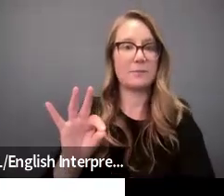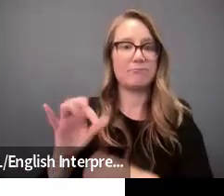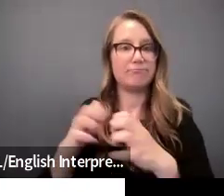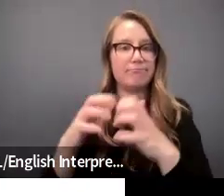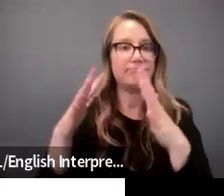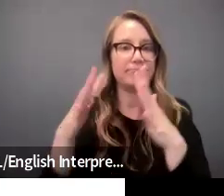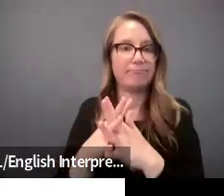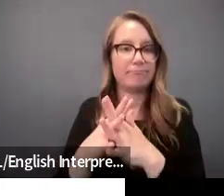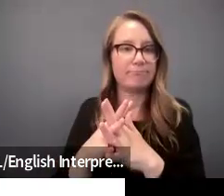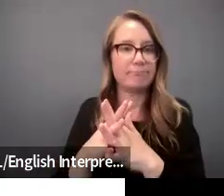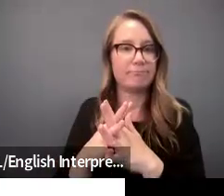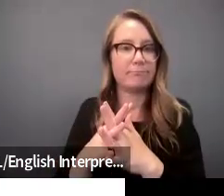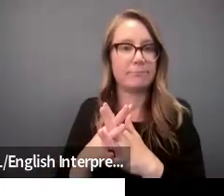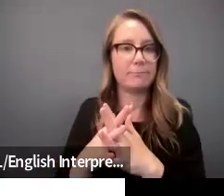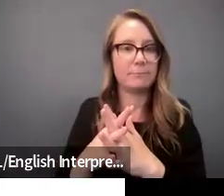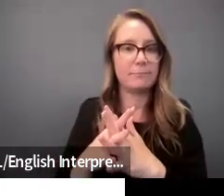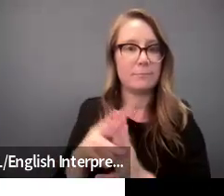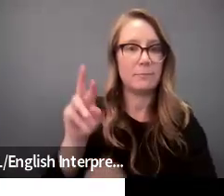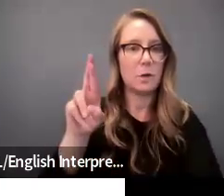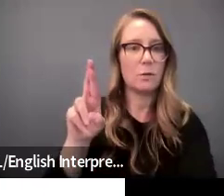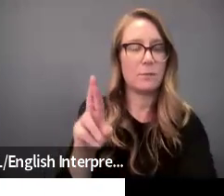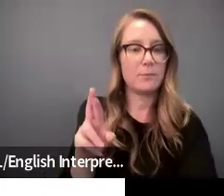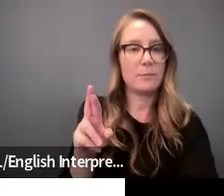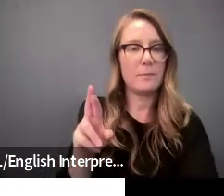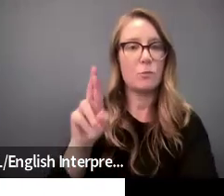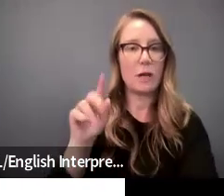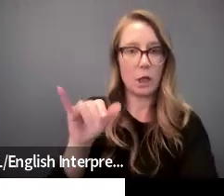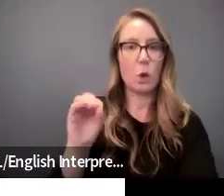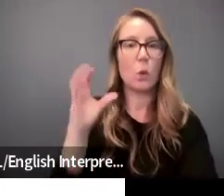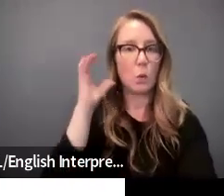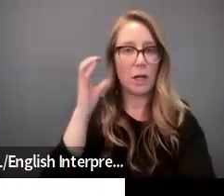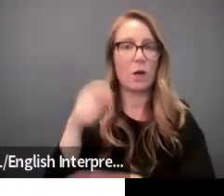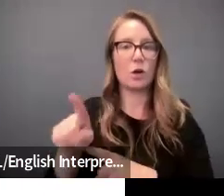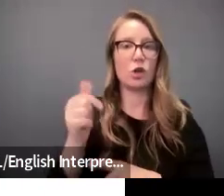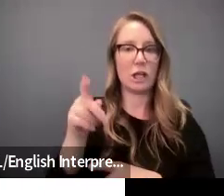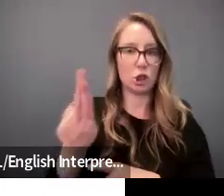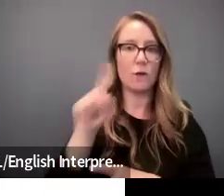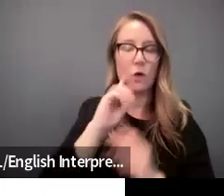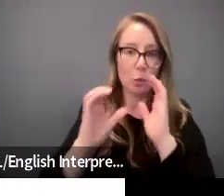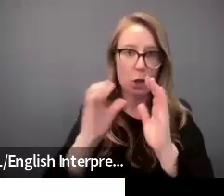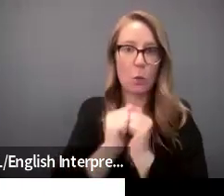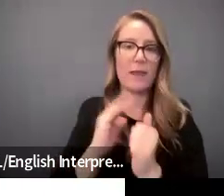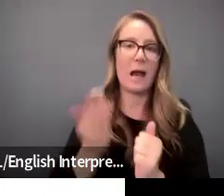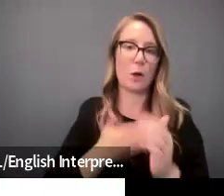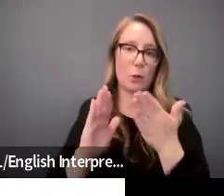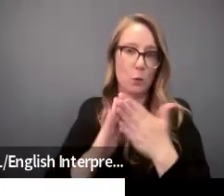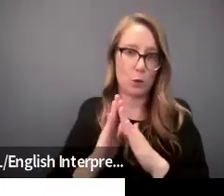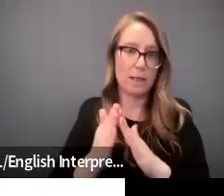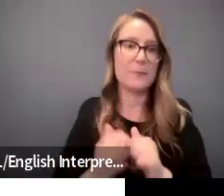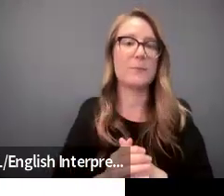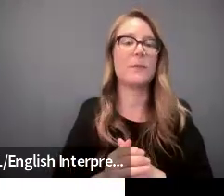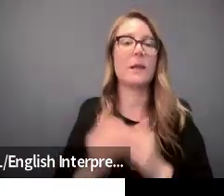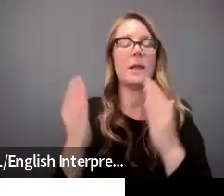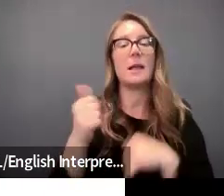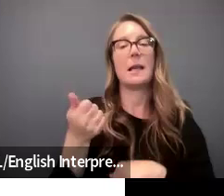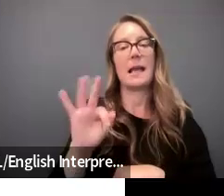talk about them a little bit later too, as a Spanish language public radio station in Granger to communicate with our community. And then